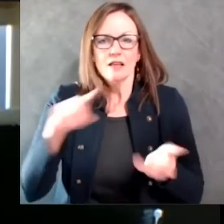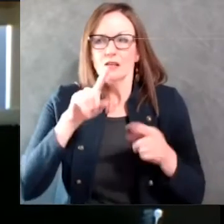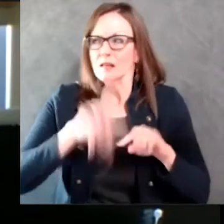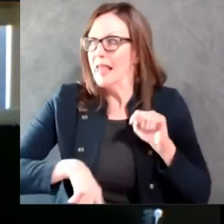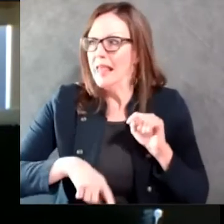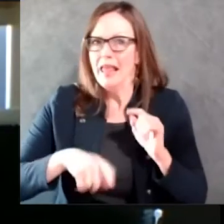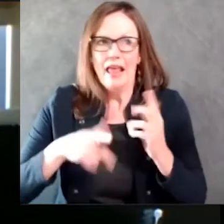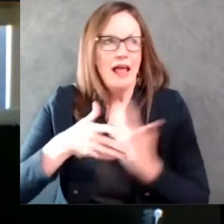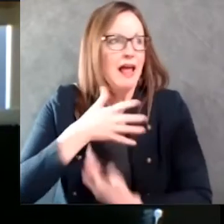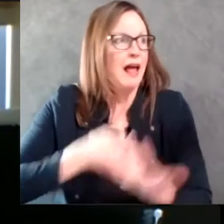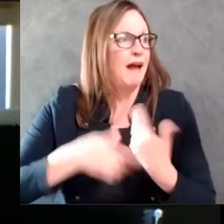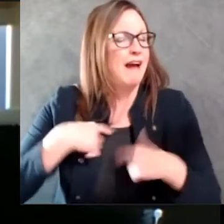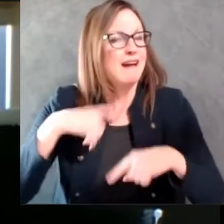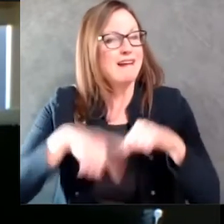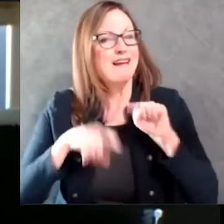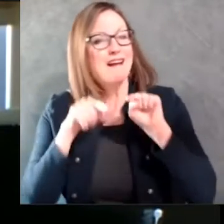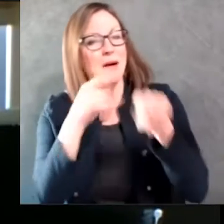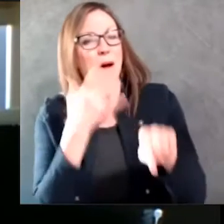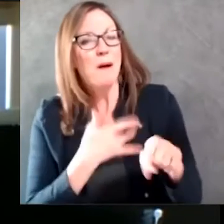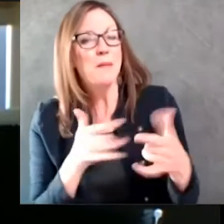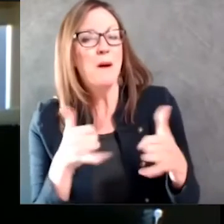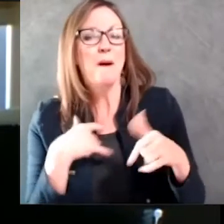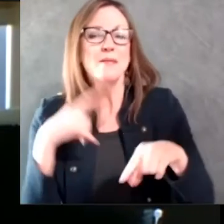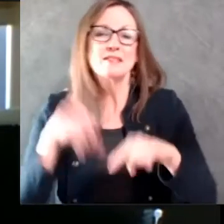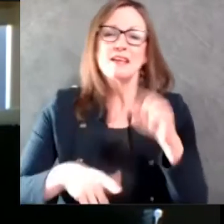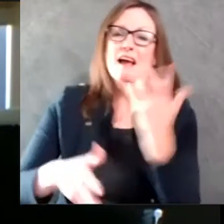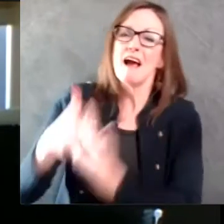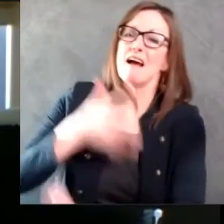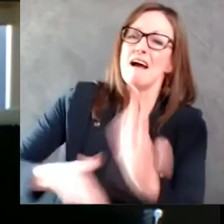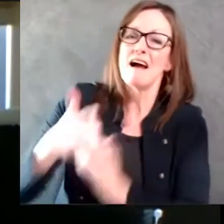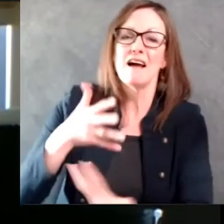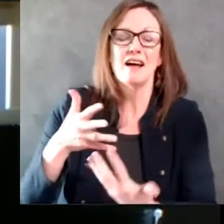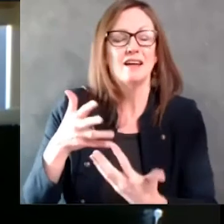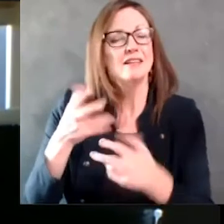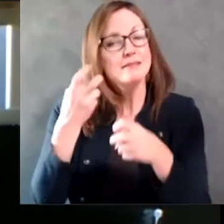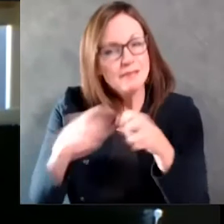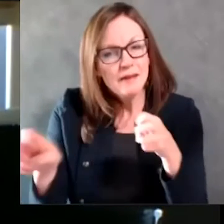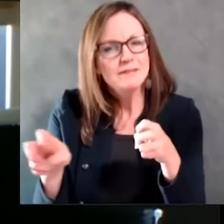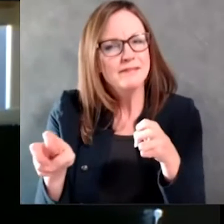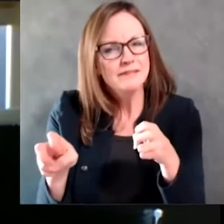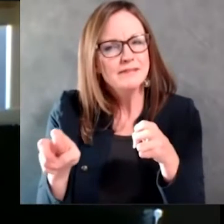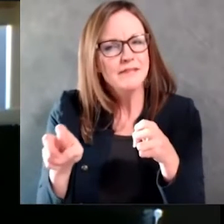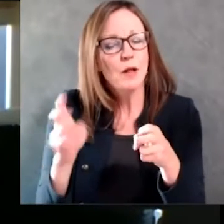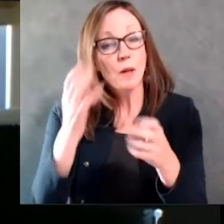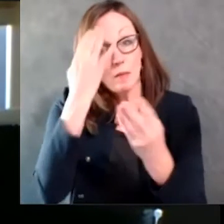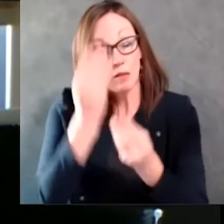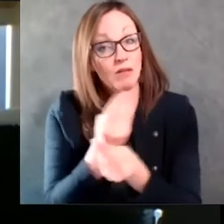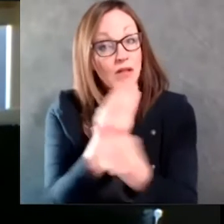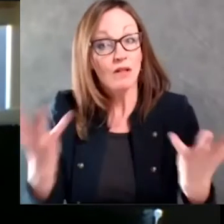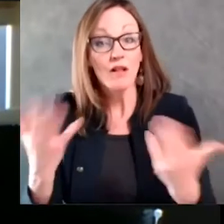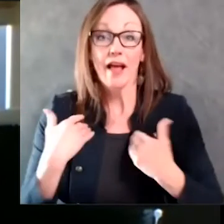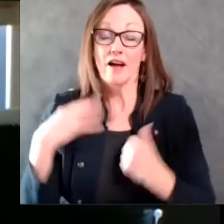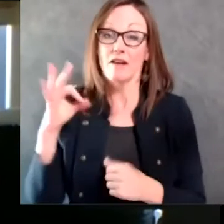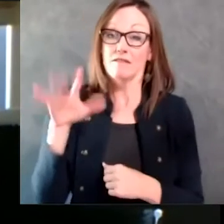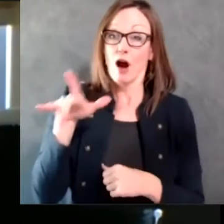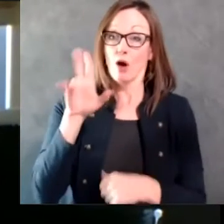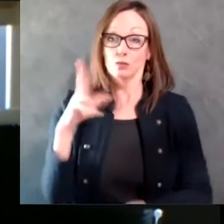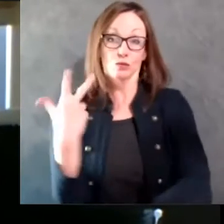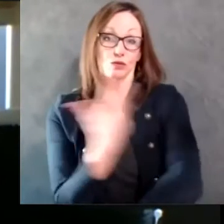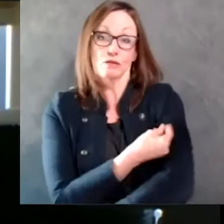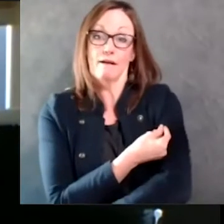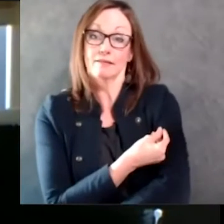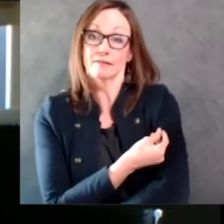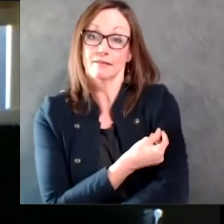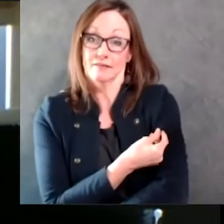having sleepovers, for example. All of those things contribute to the number of cases that we are seeing in